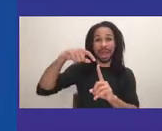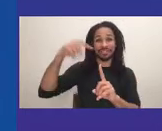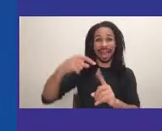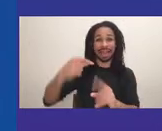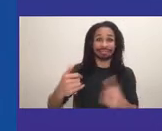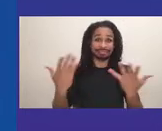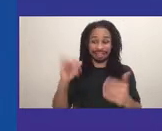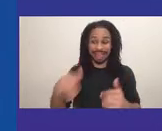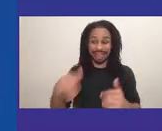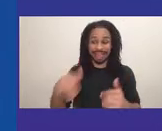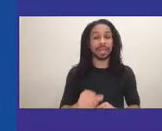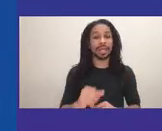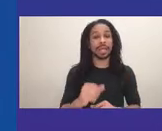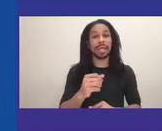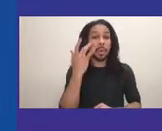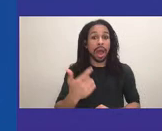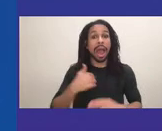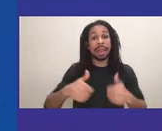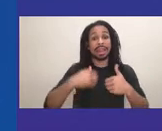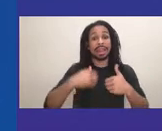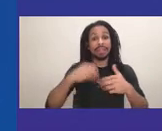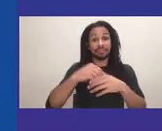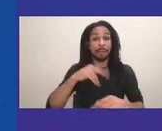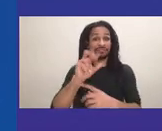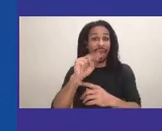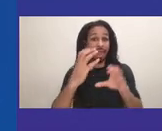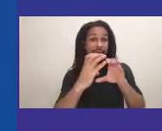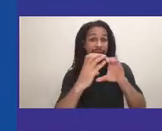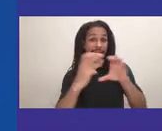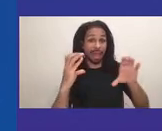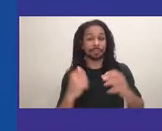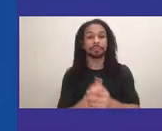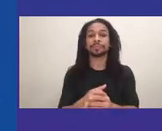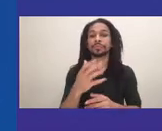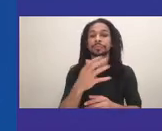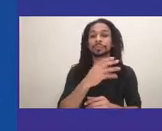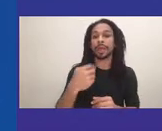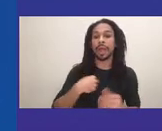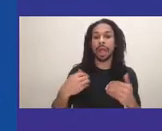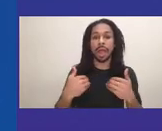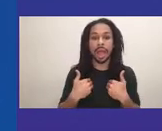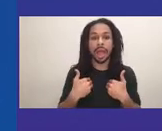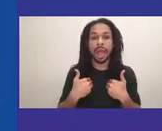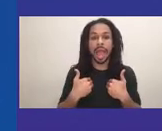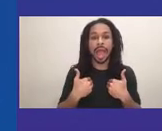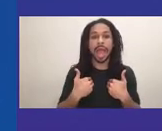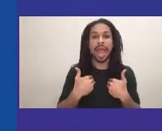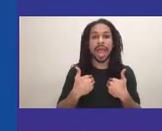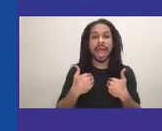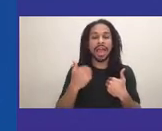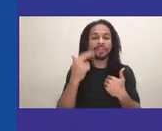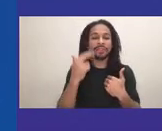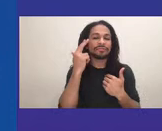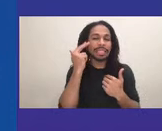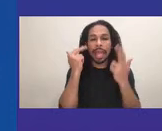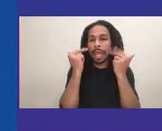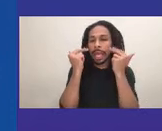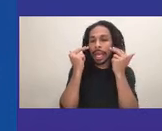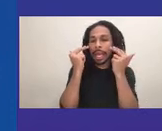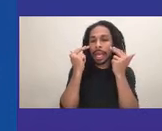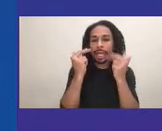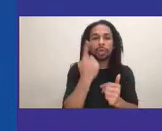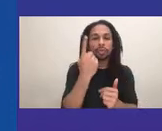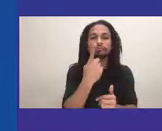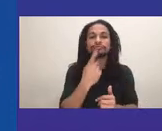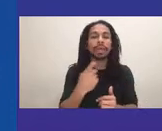because I actually live in my van. And I have face paint on my face. I have two red